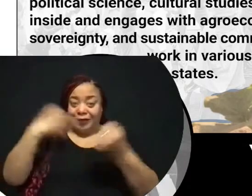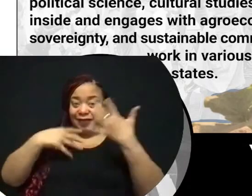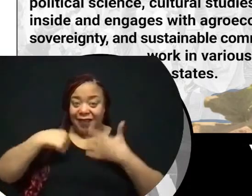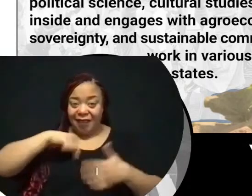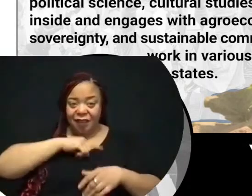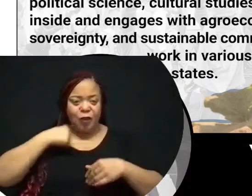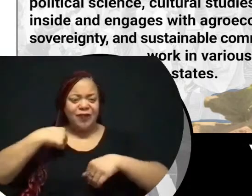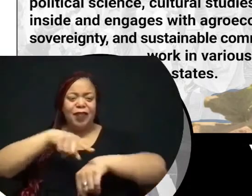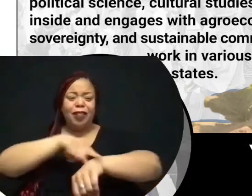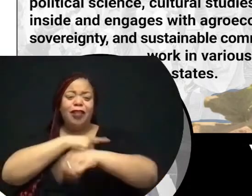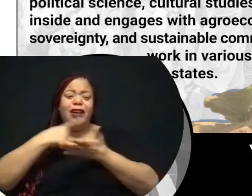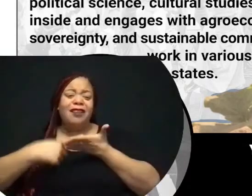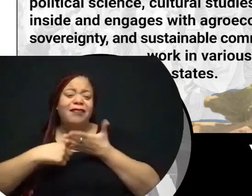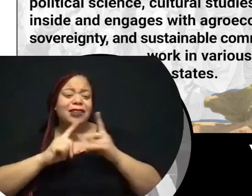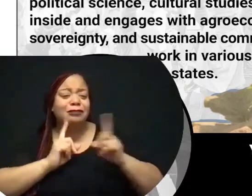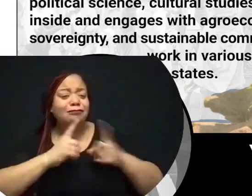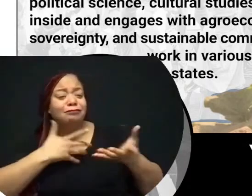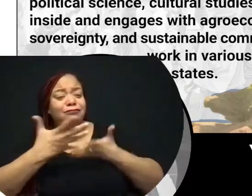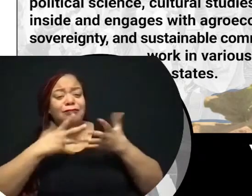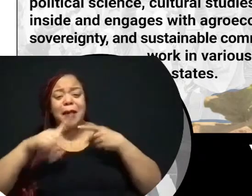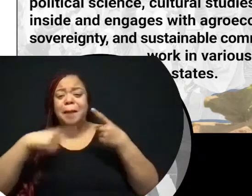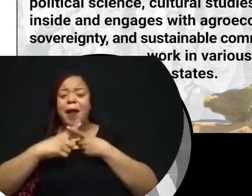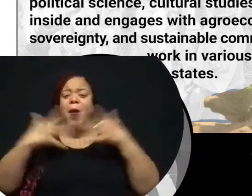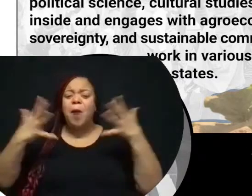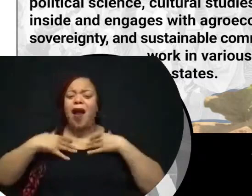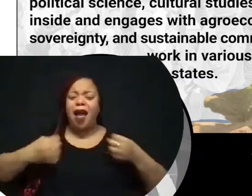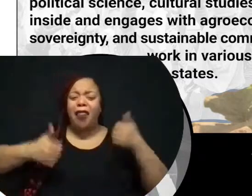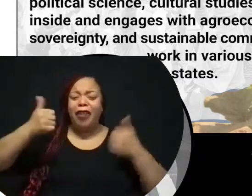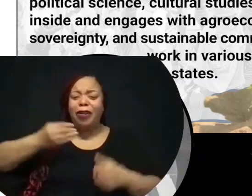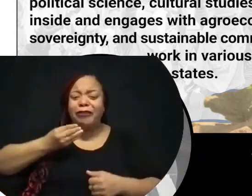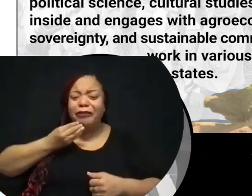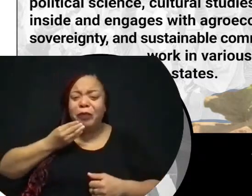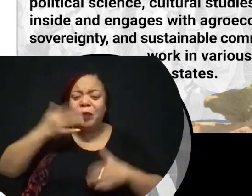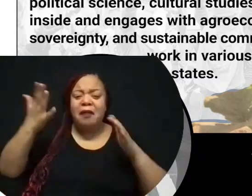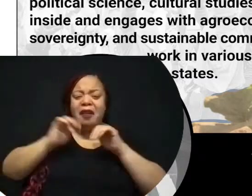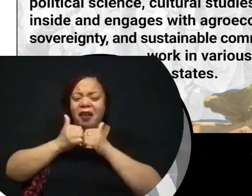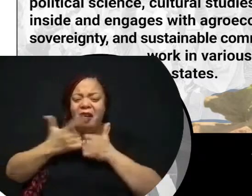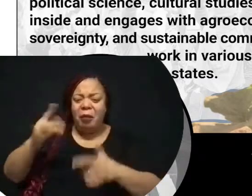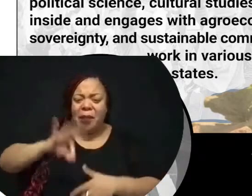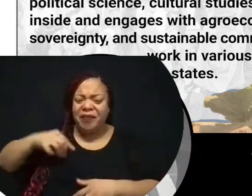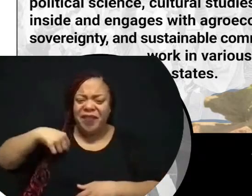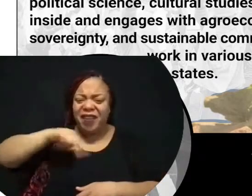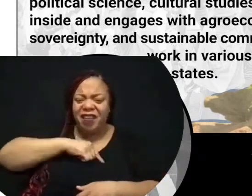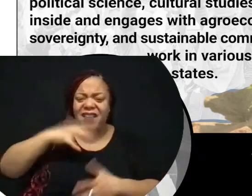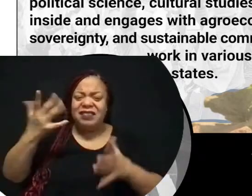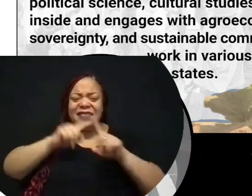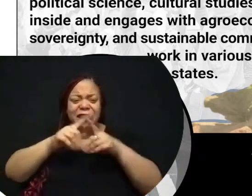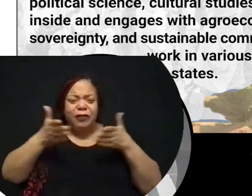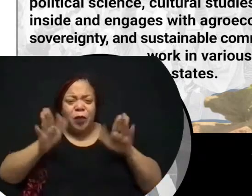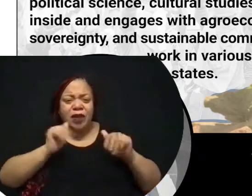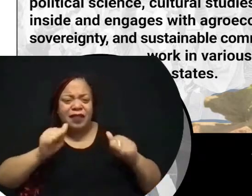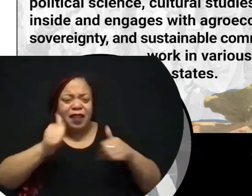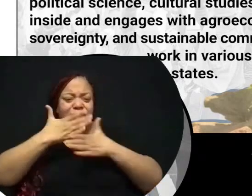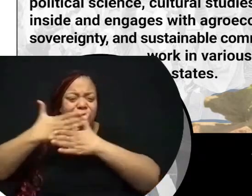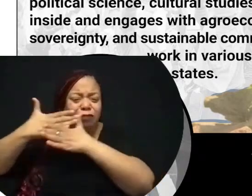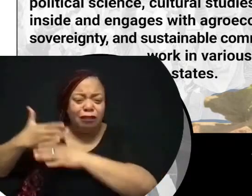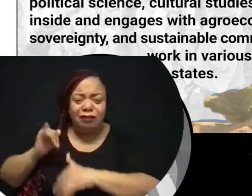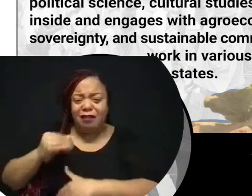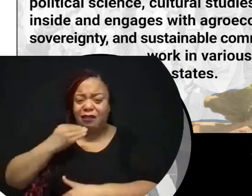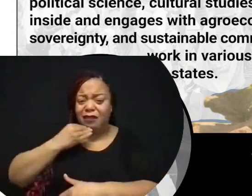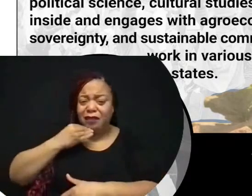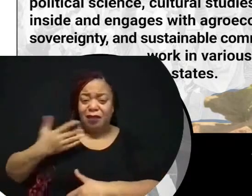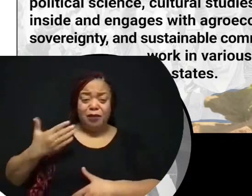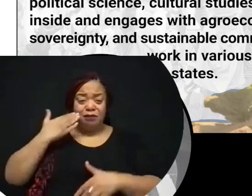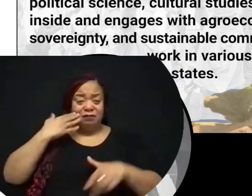rules, to barter and trade inside. And we just kind of grew our knowledge collectively just based